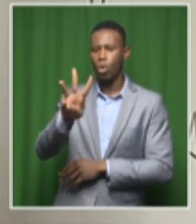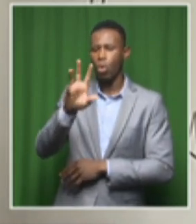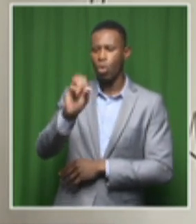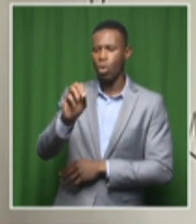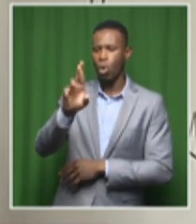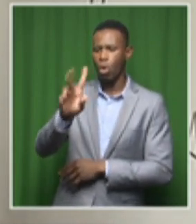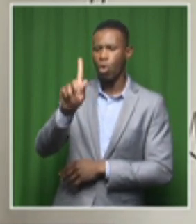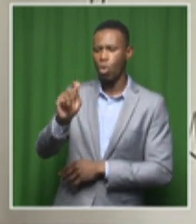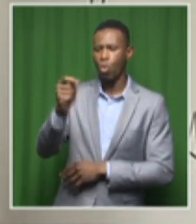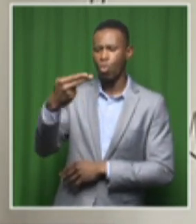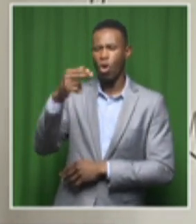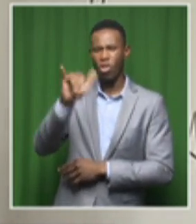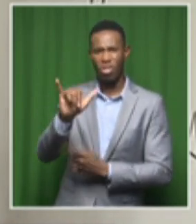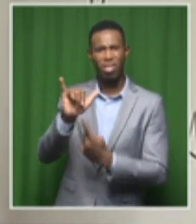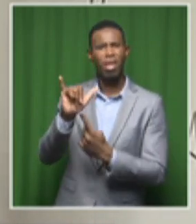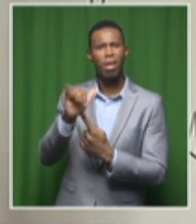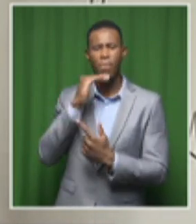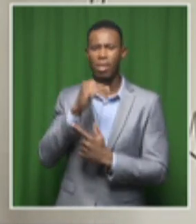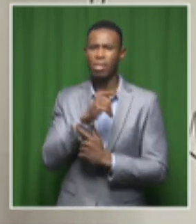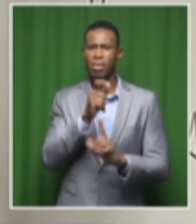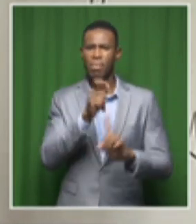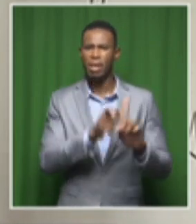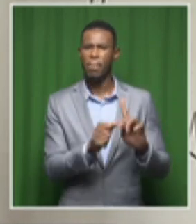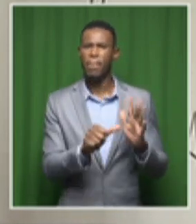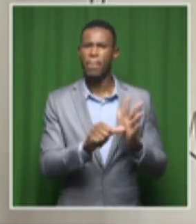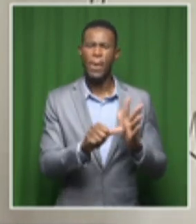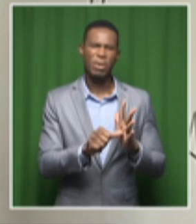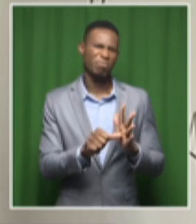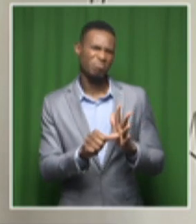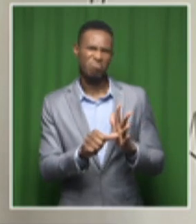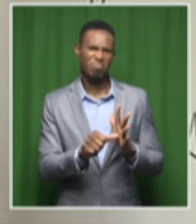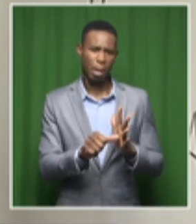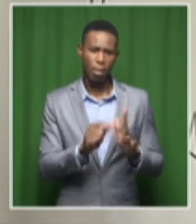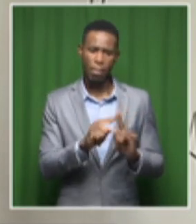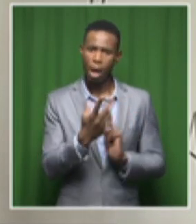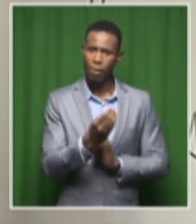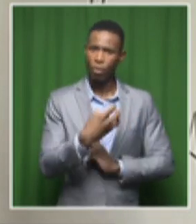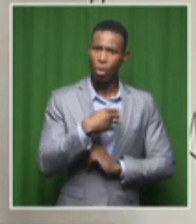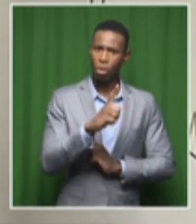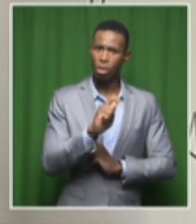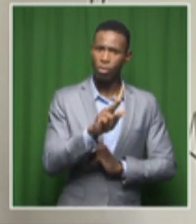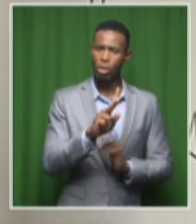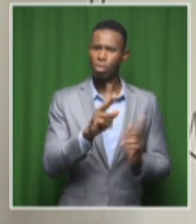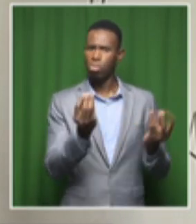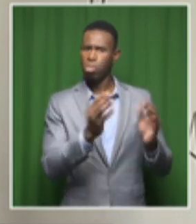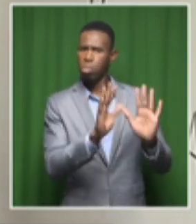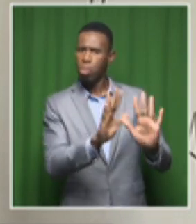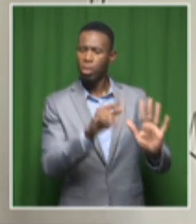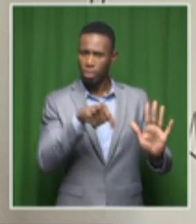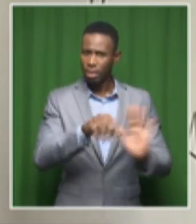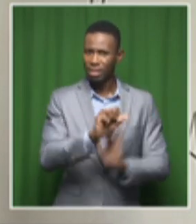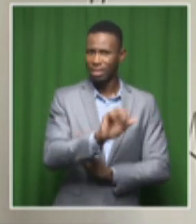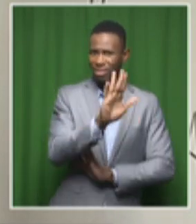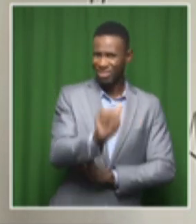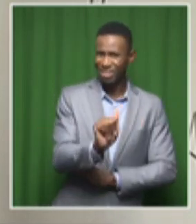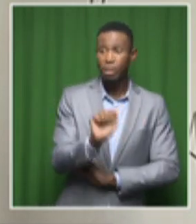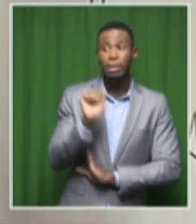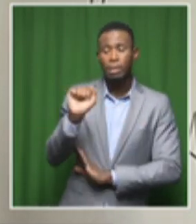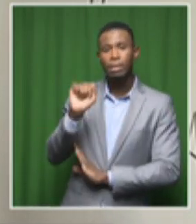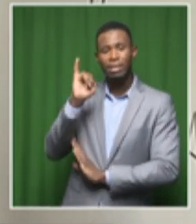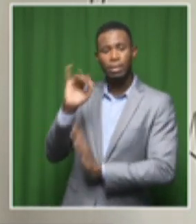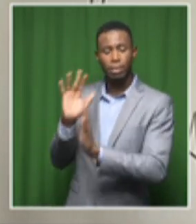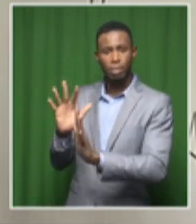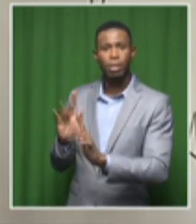am I important enough to get my account verified. Whereas now, if they can verify that you are